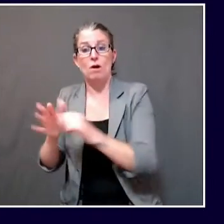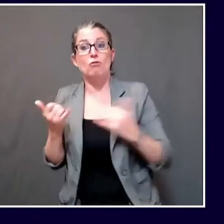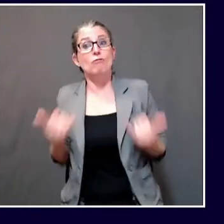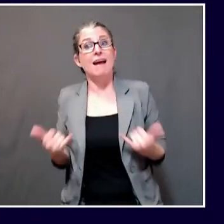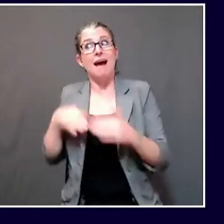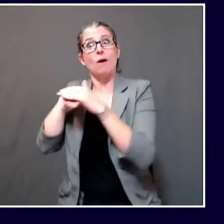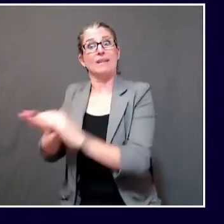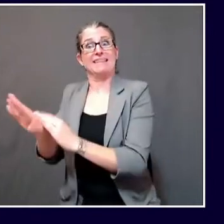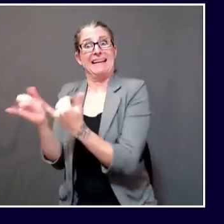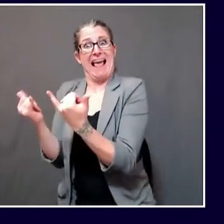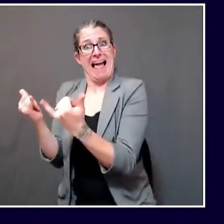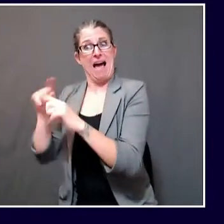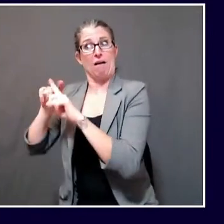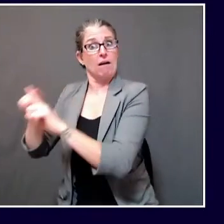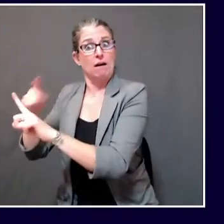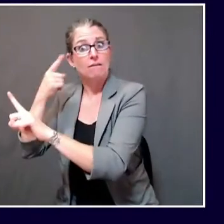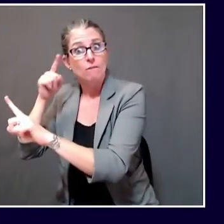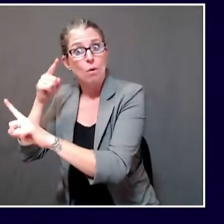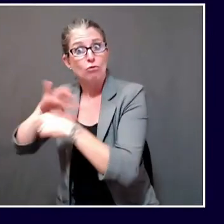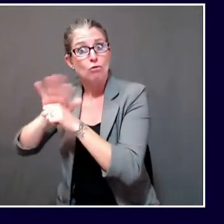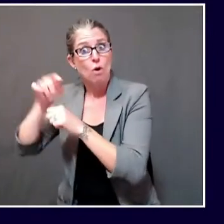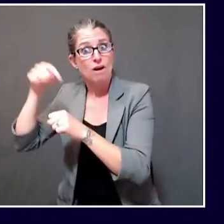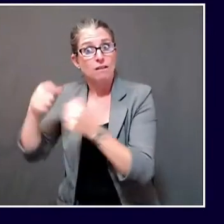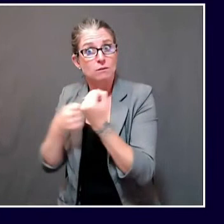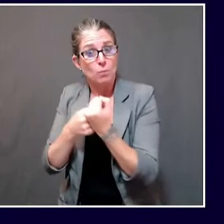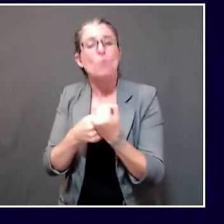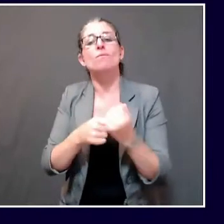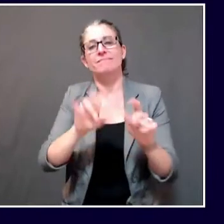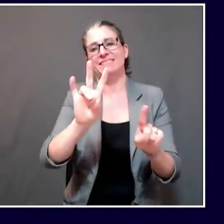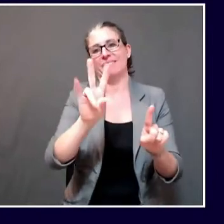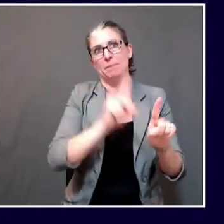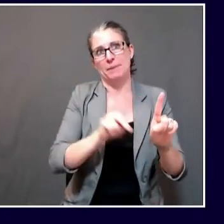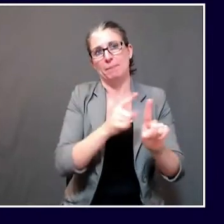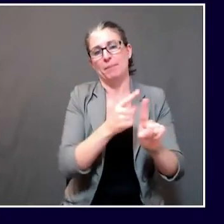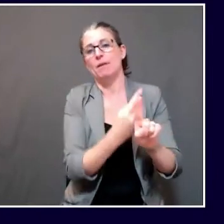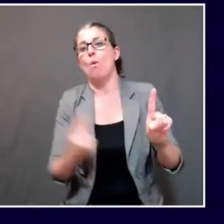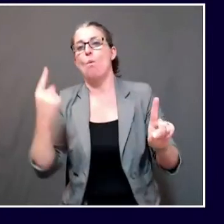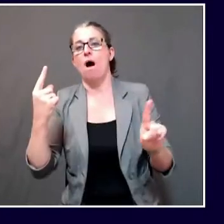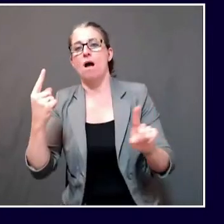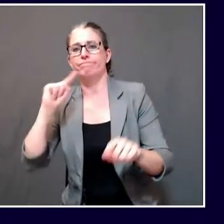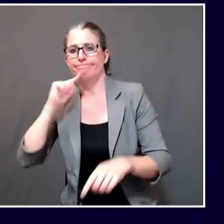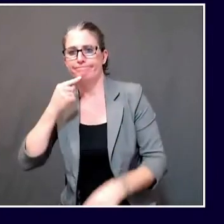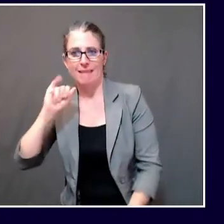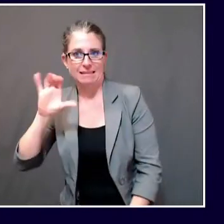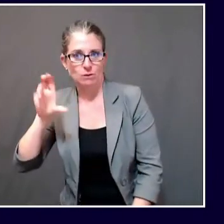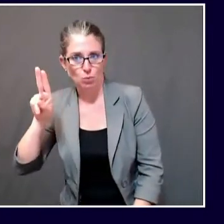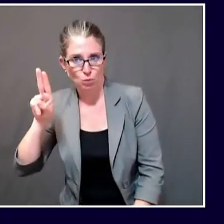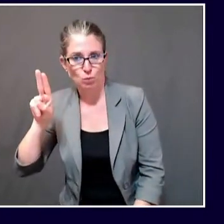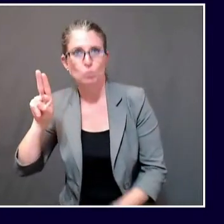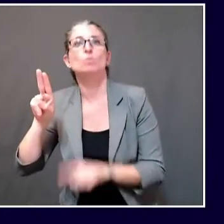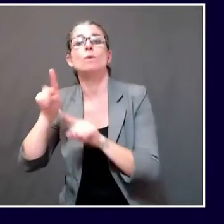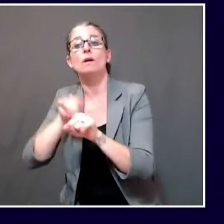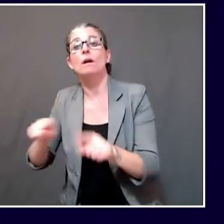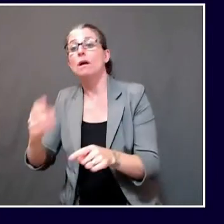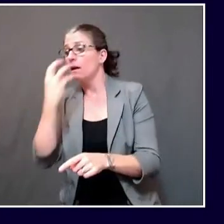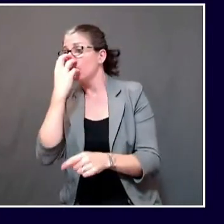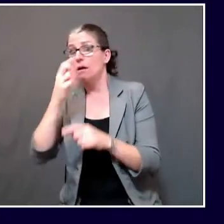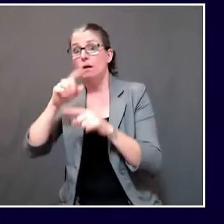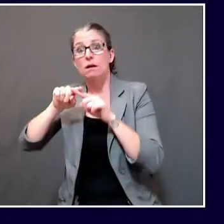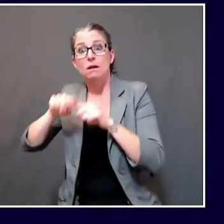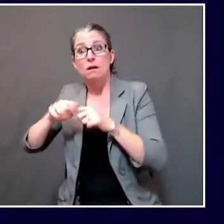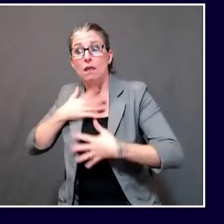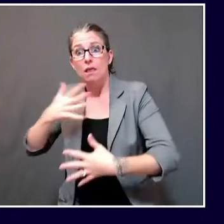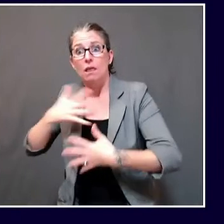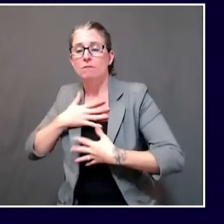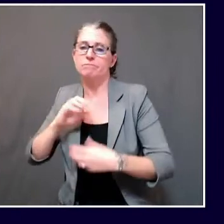ICU and none of whom is on a ventilator. That makes our current hospitalization rate approximately